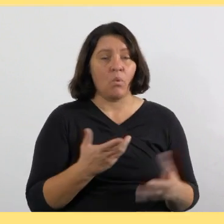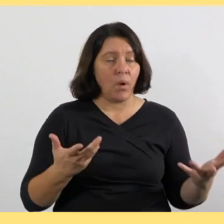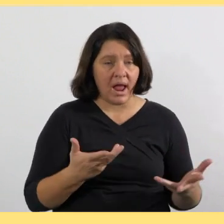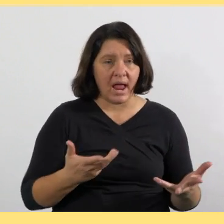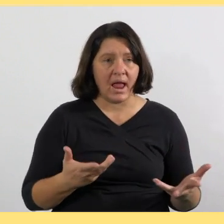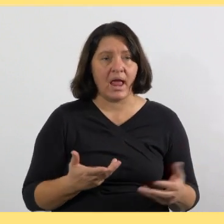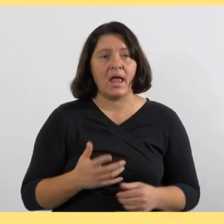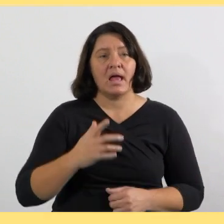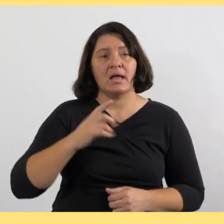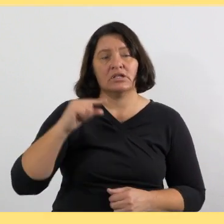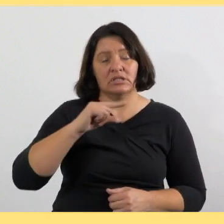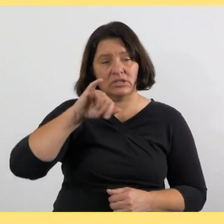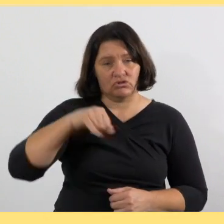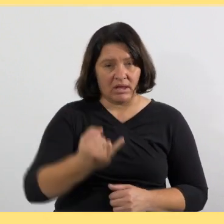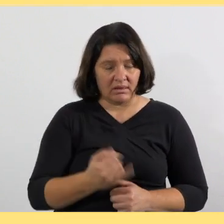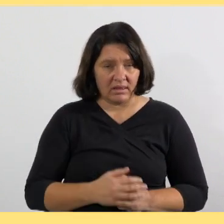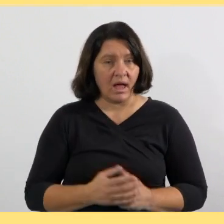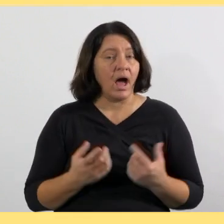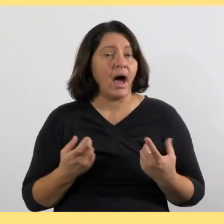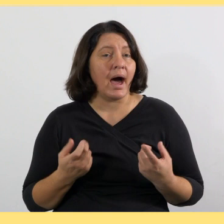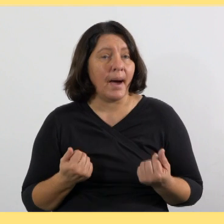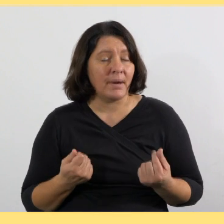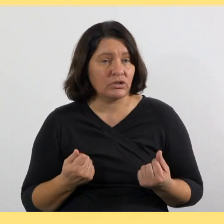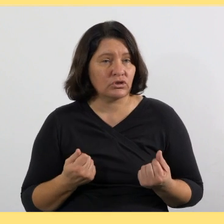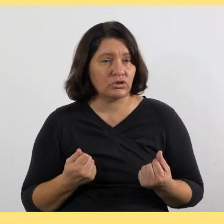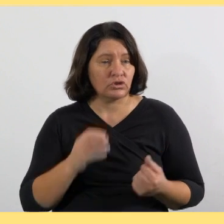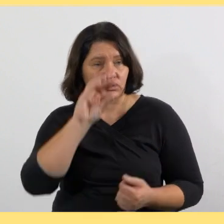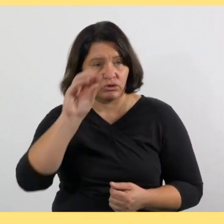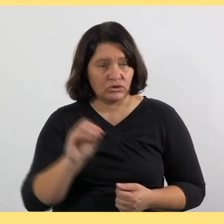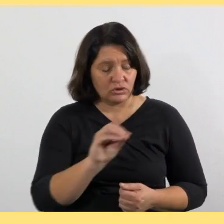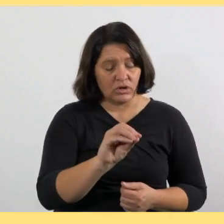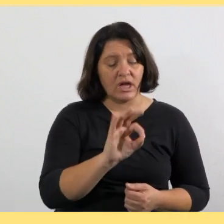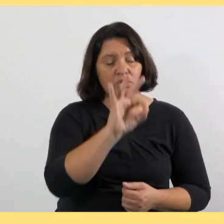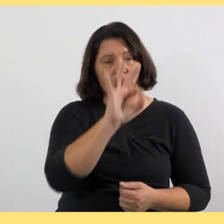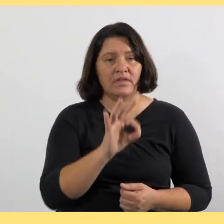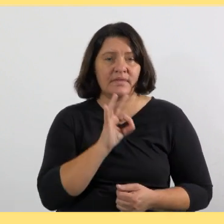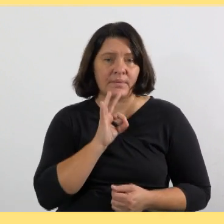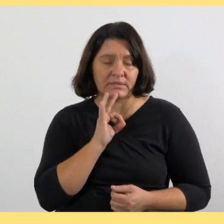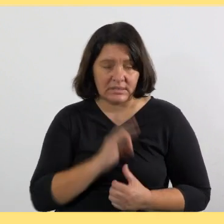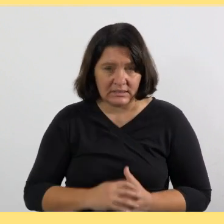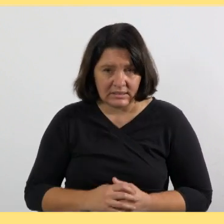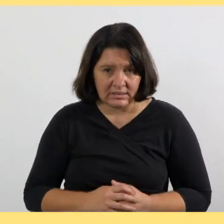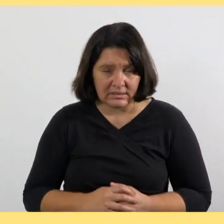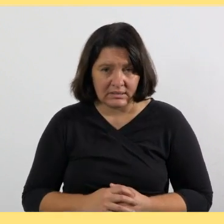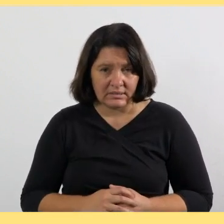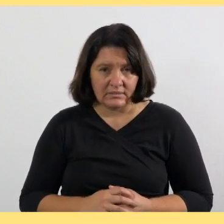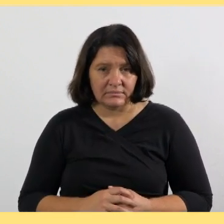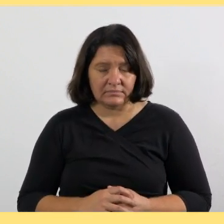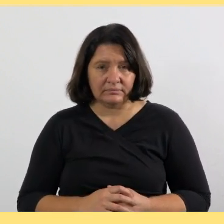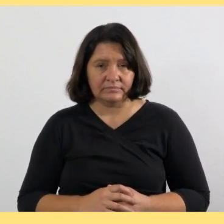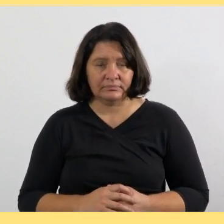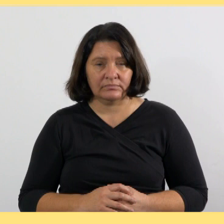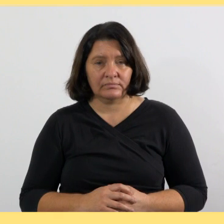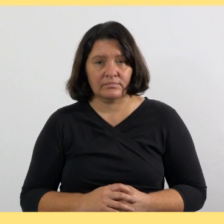this from the general journal. And the amount that I will bring is